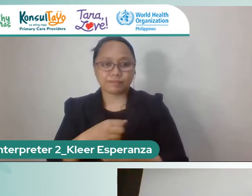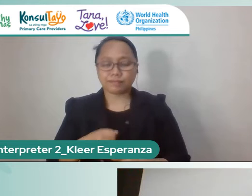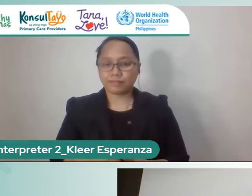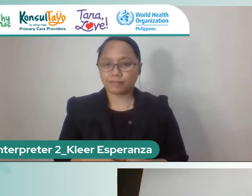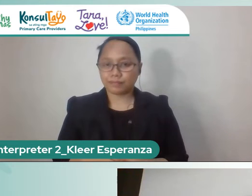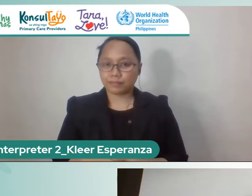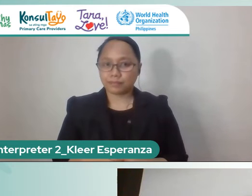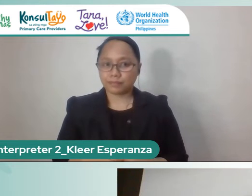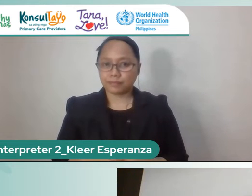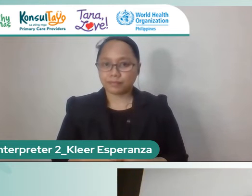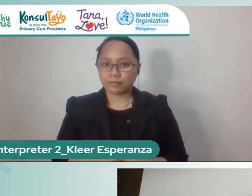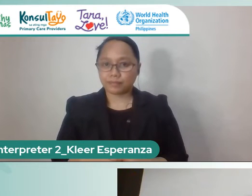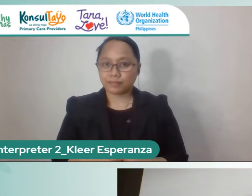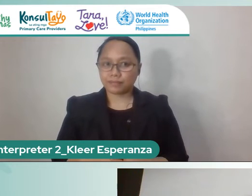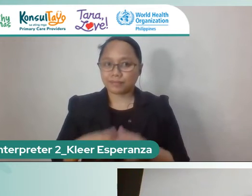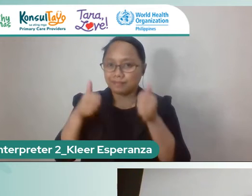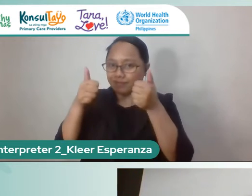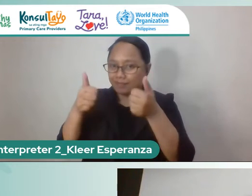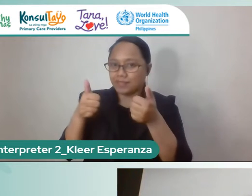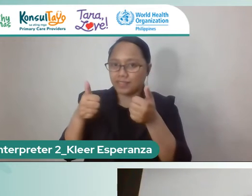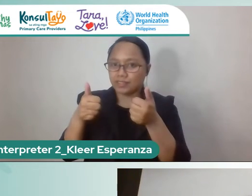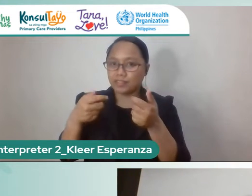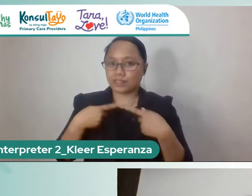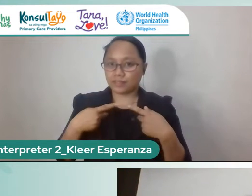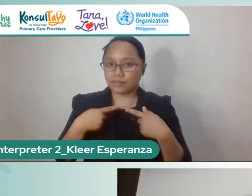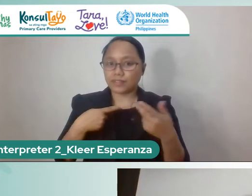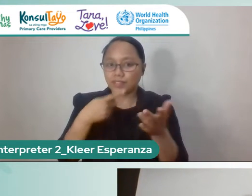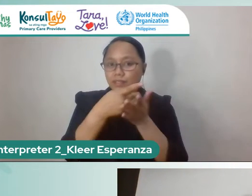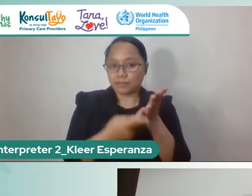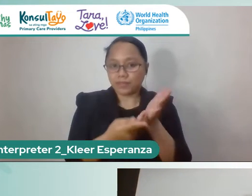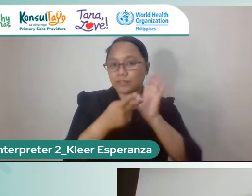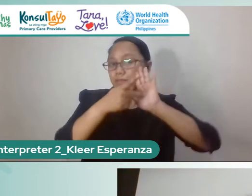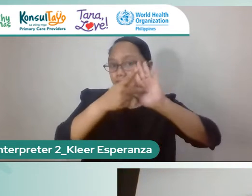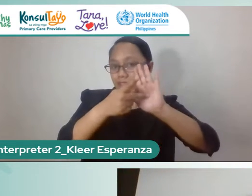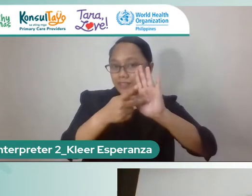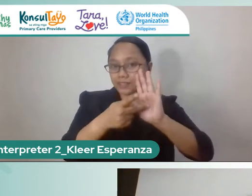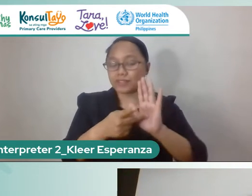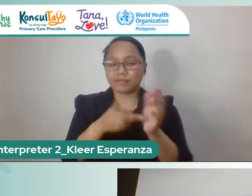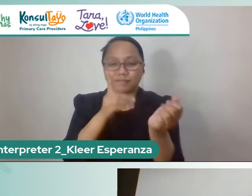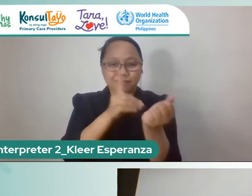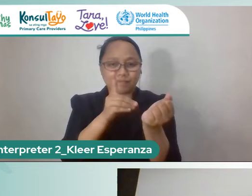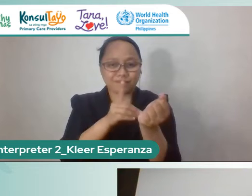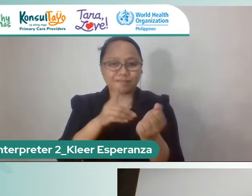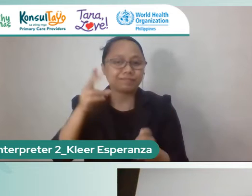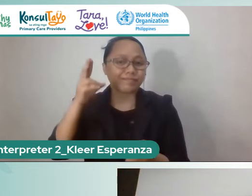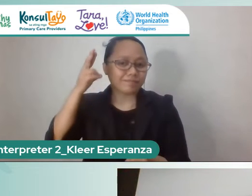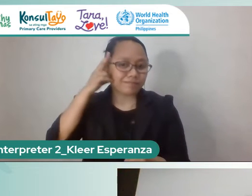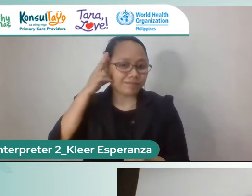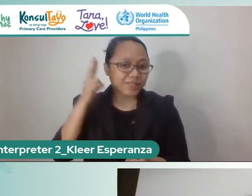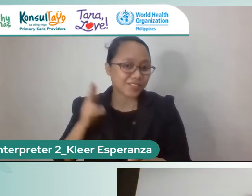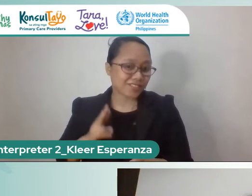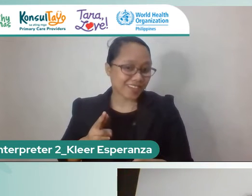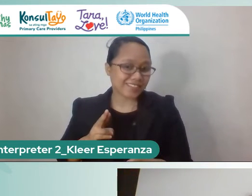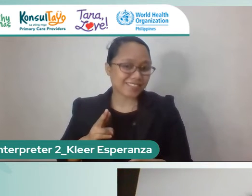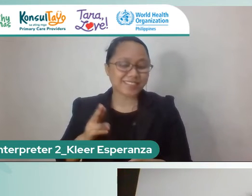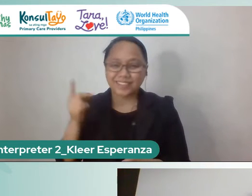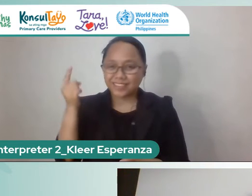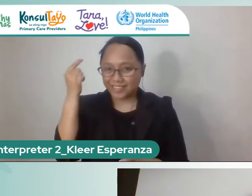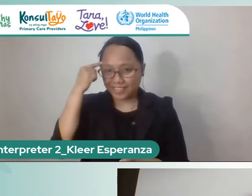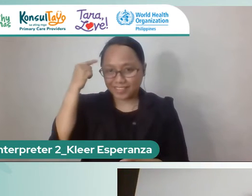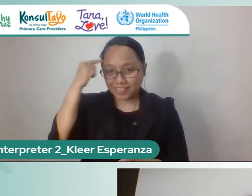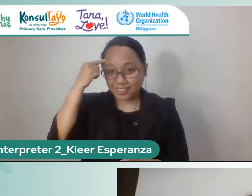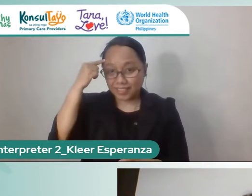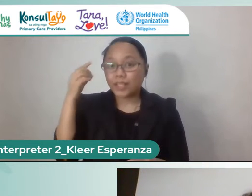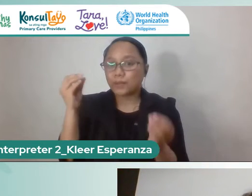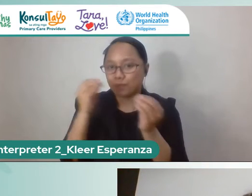Oh, it's not part of the presentation of Dr. Rice. I think it's more on the